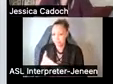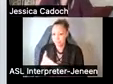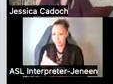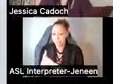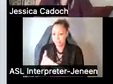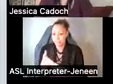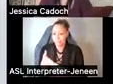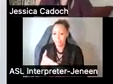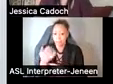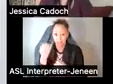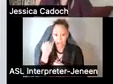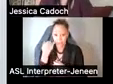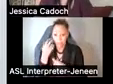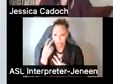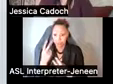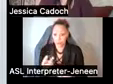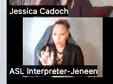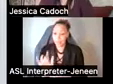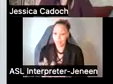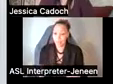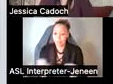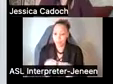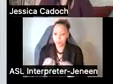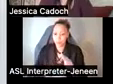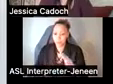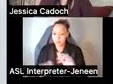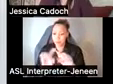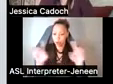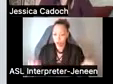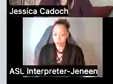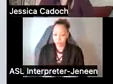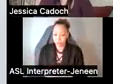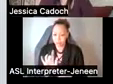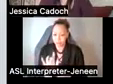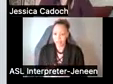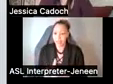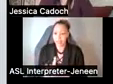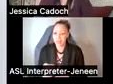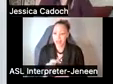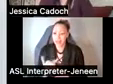view those, please click more at the bottom of your screen and click live transcript.